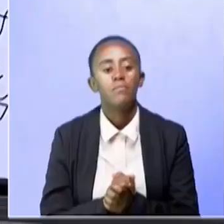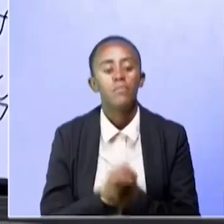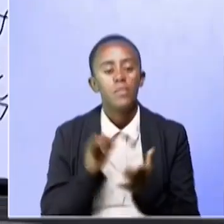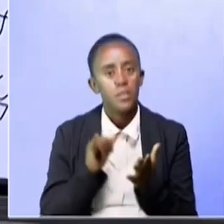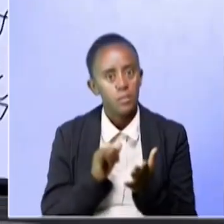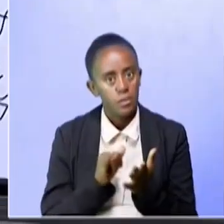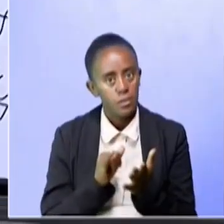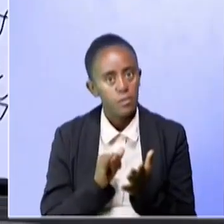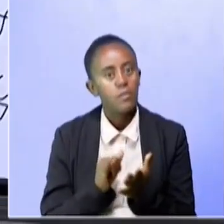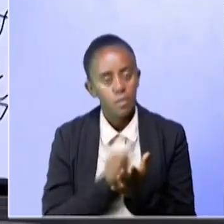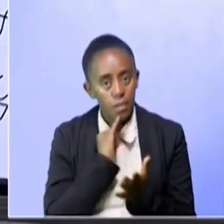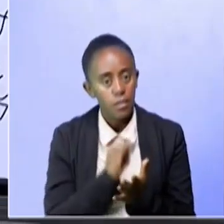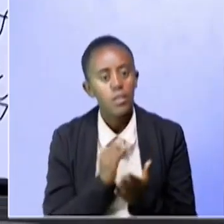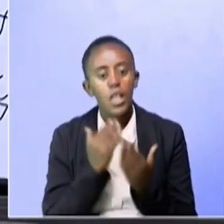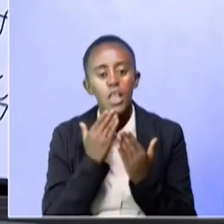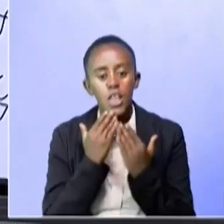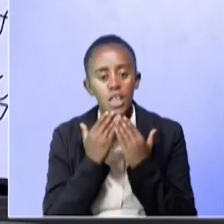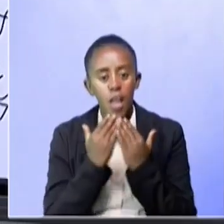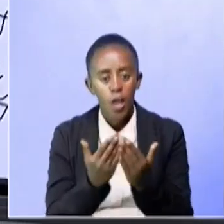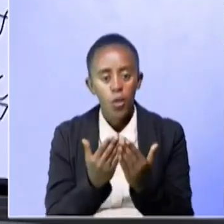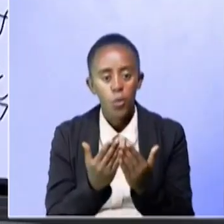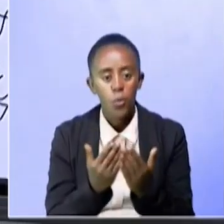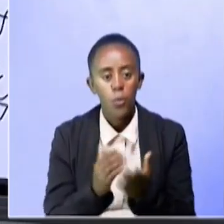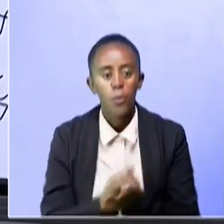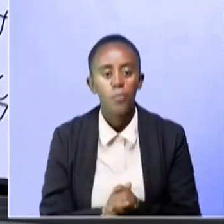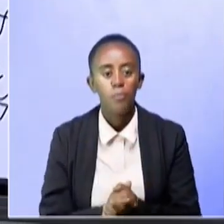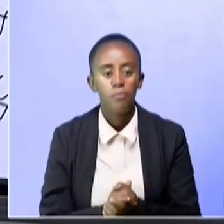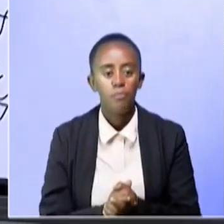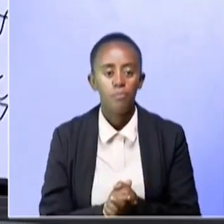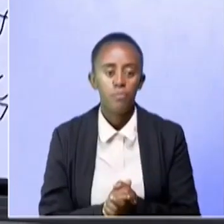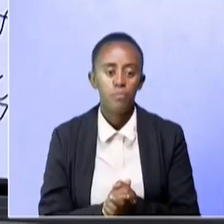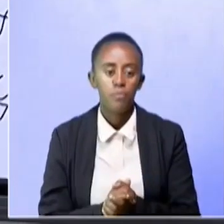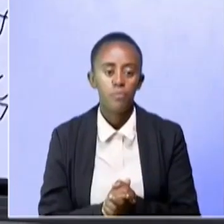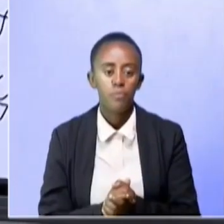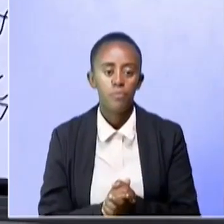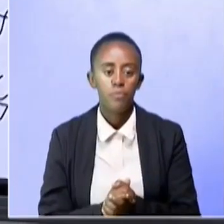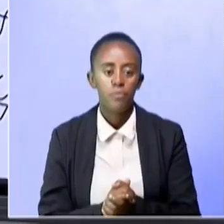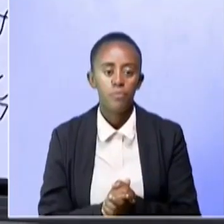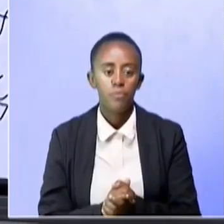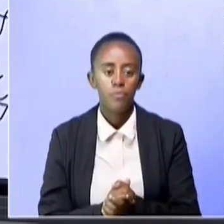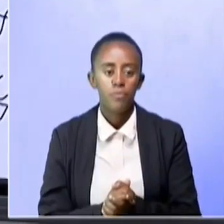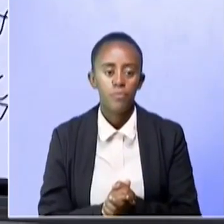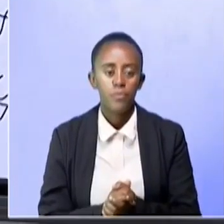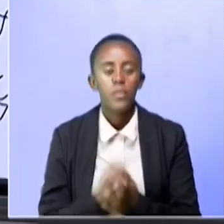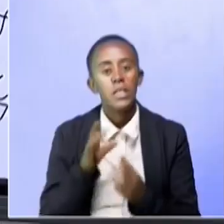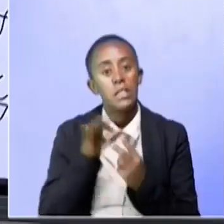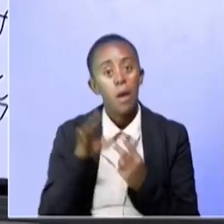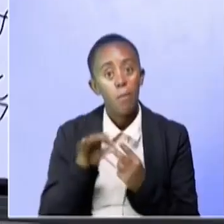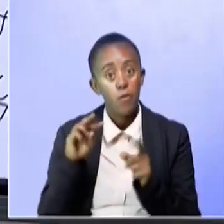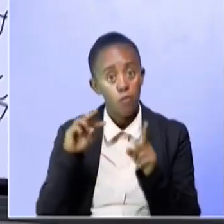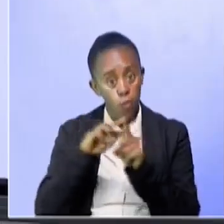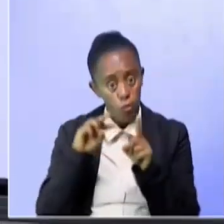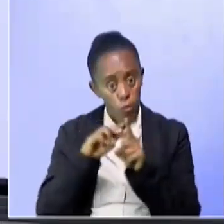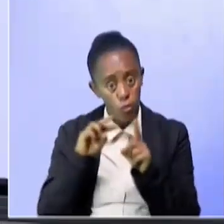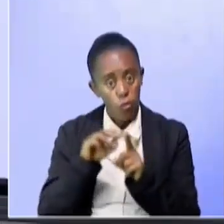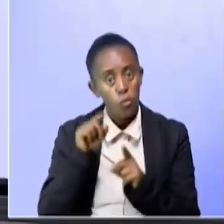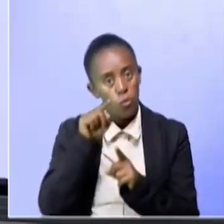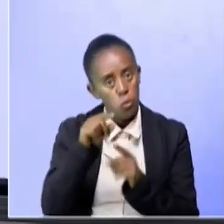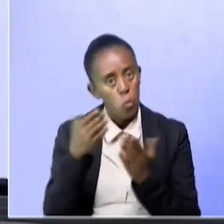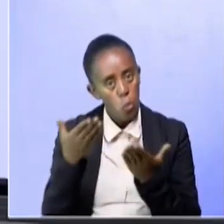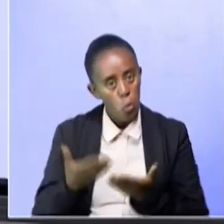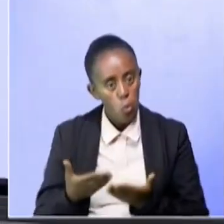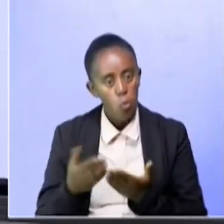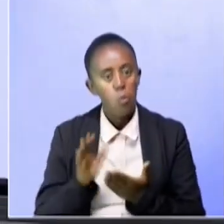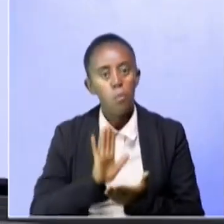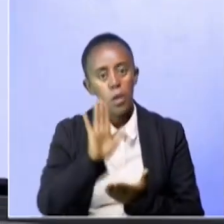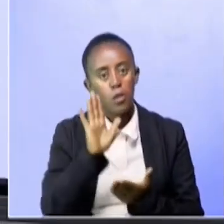it. Right? Thank you. Now I'd like to give you some sample vocabularies, and then you are welcome to make